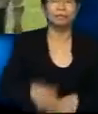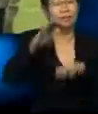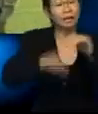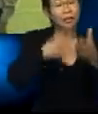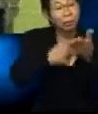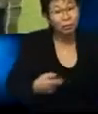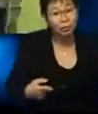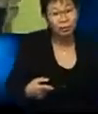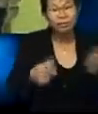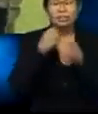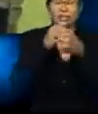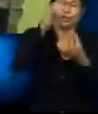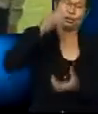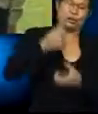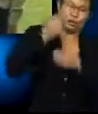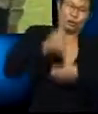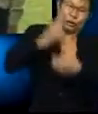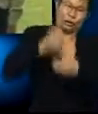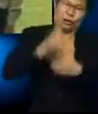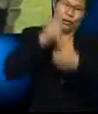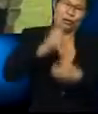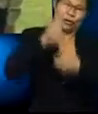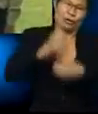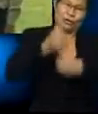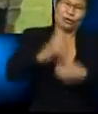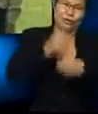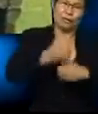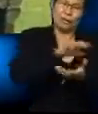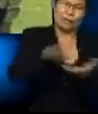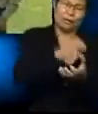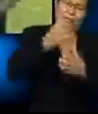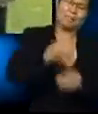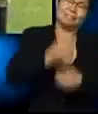Then what? Shake the bottle well until you get a muddy mixture.